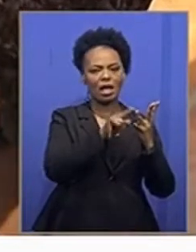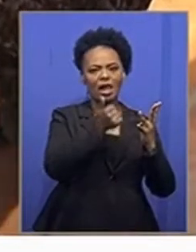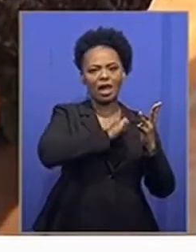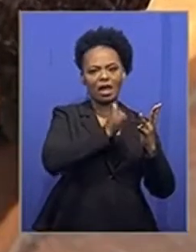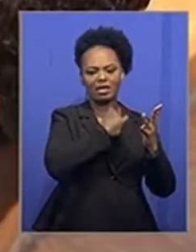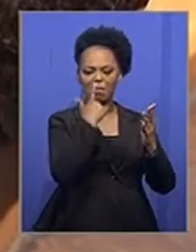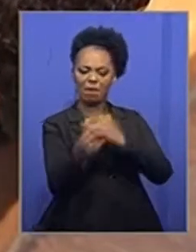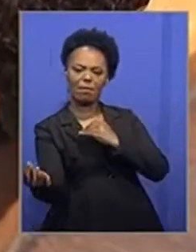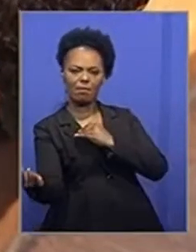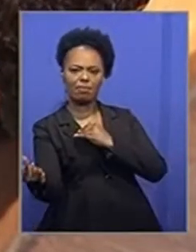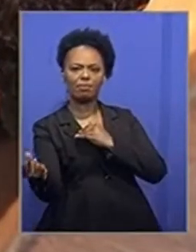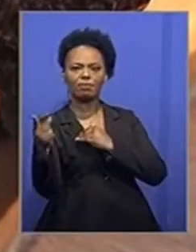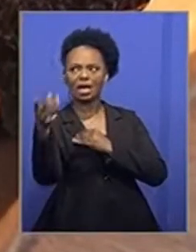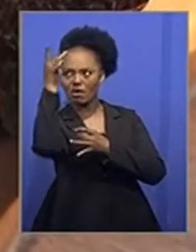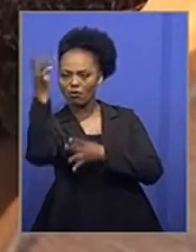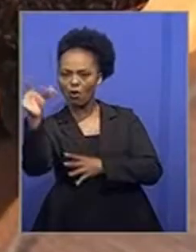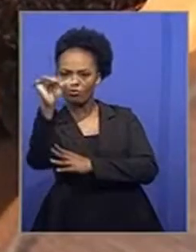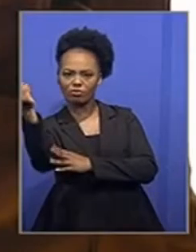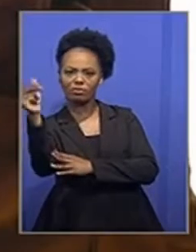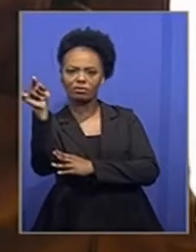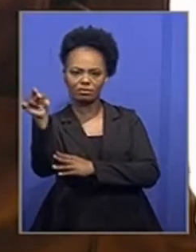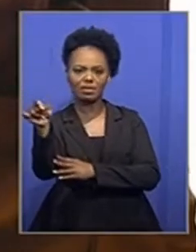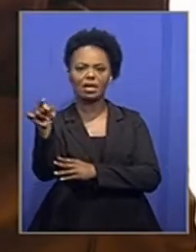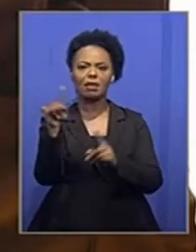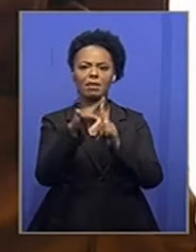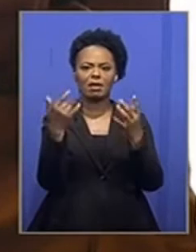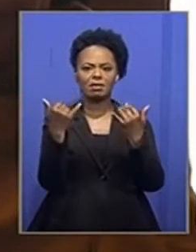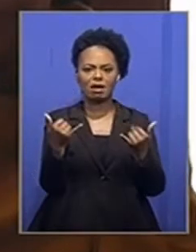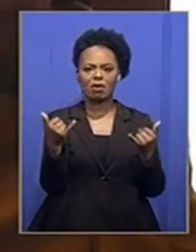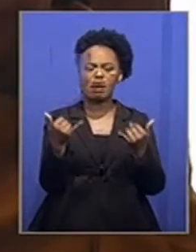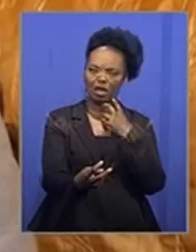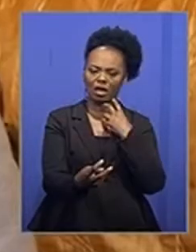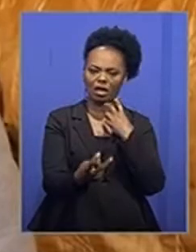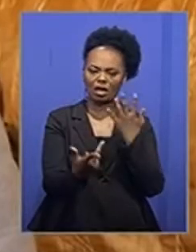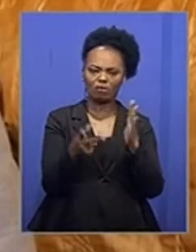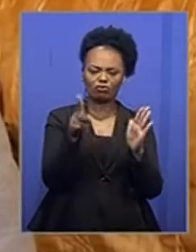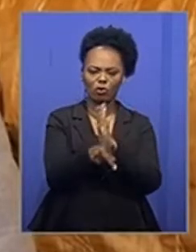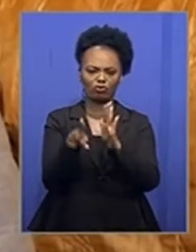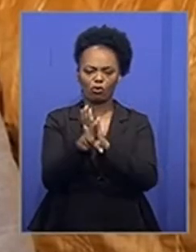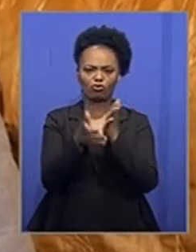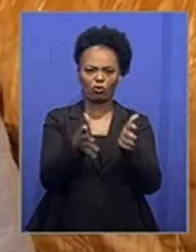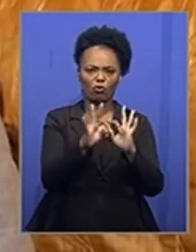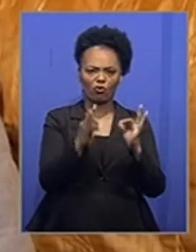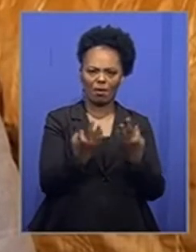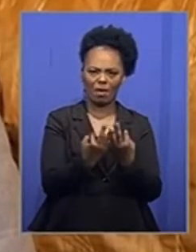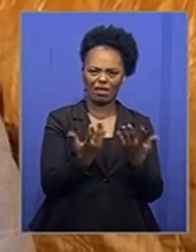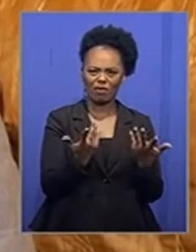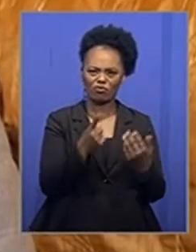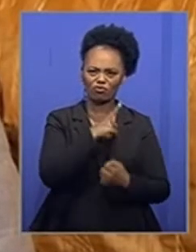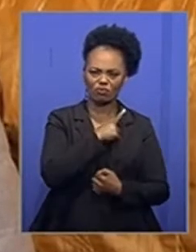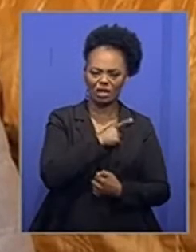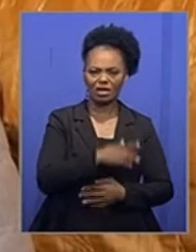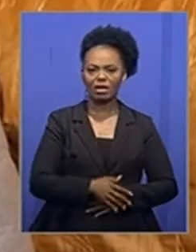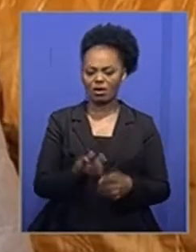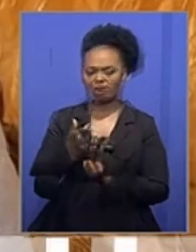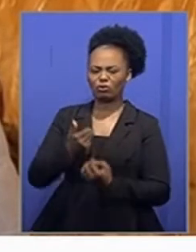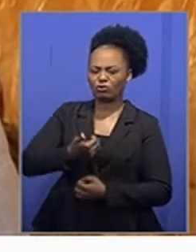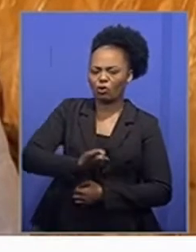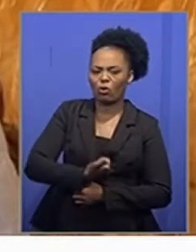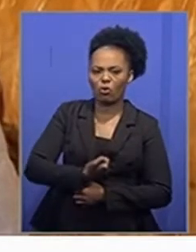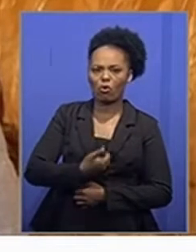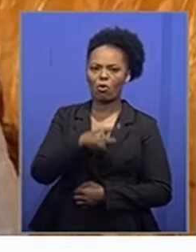ba ba tsebisa baahisane. Beng ka bafu ba ntse ba tshositswe ke ketsahalo ena. Re le di famili re utlwile bohloko